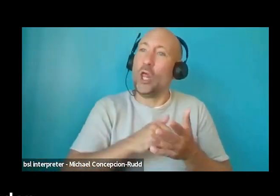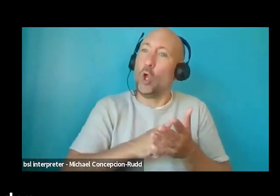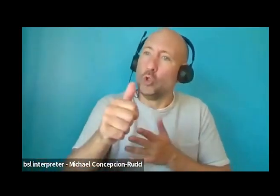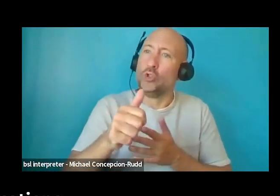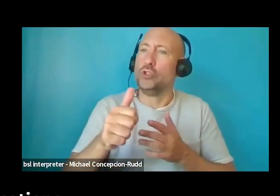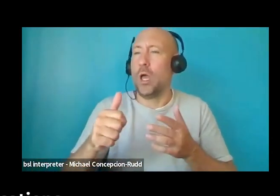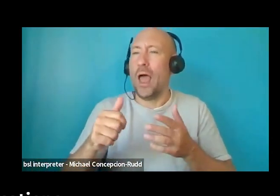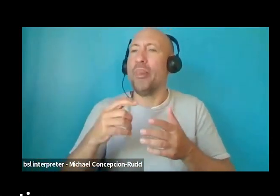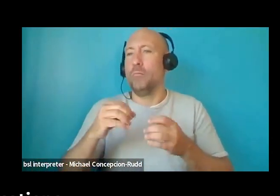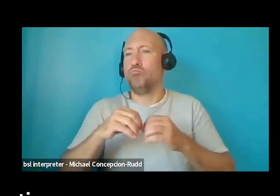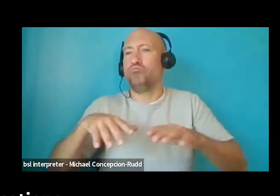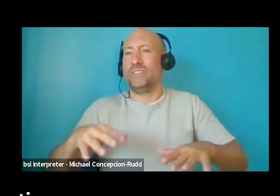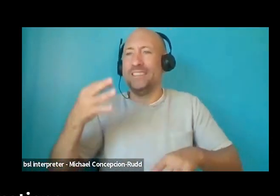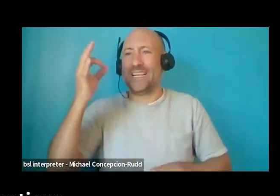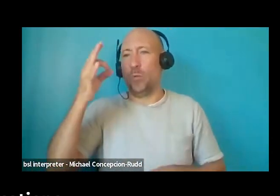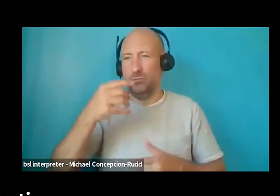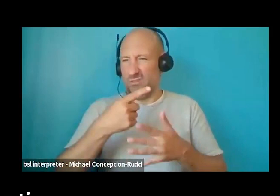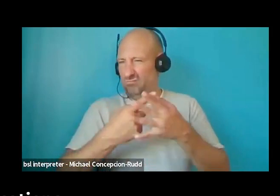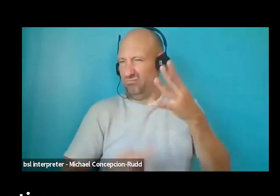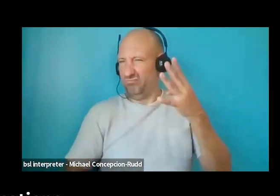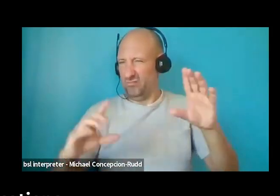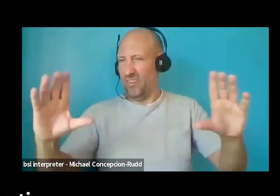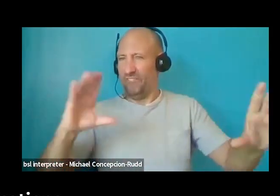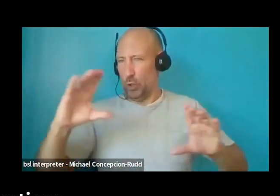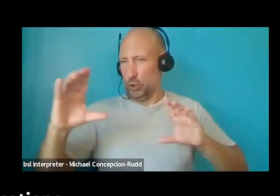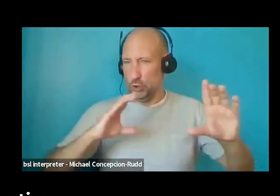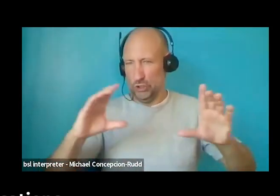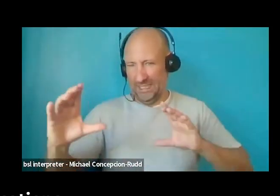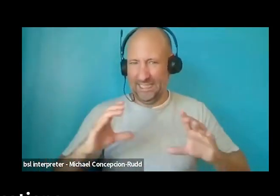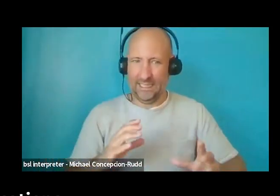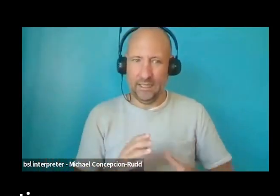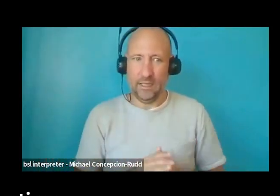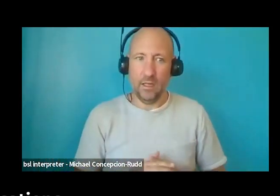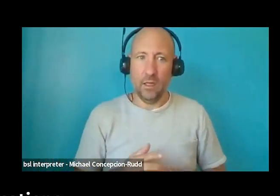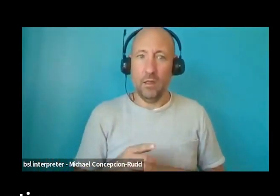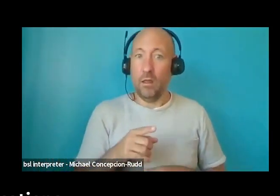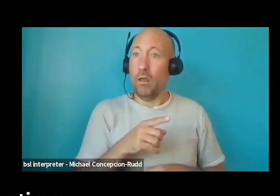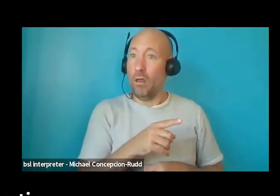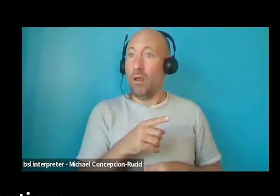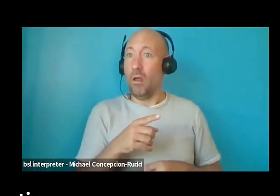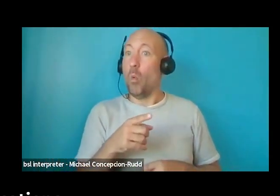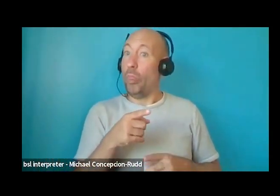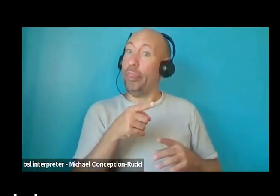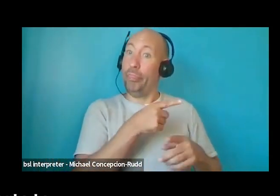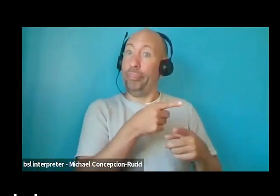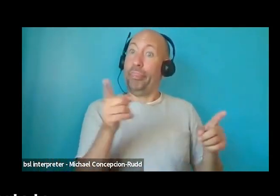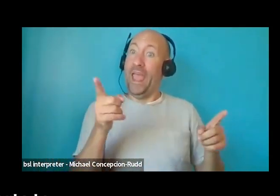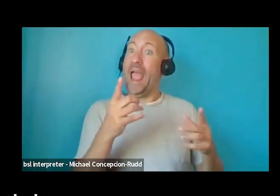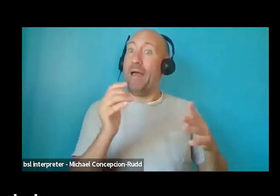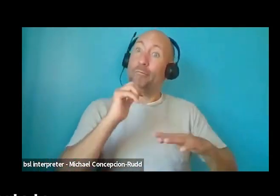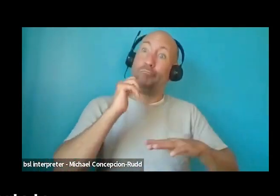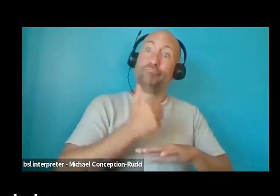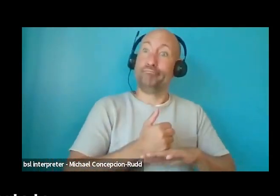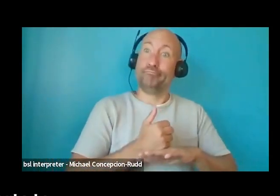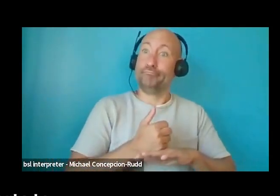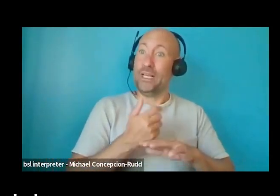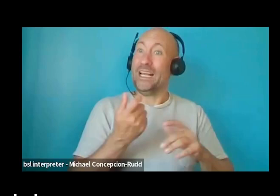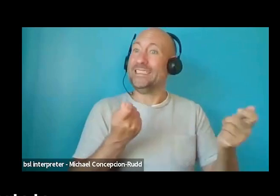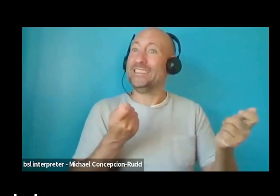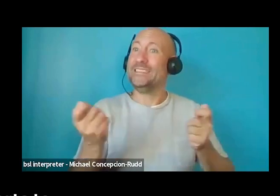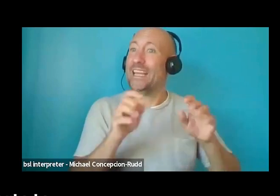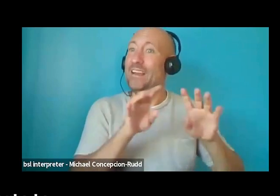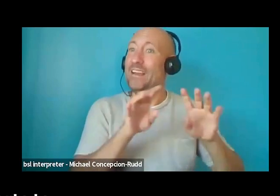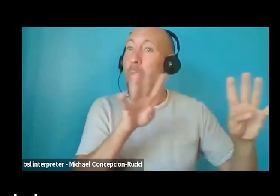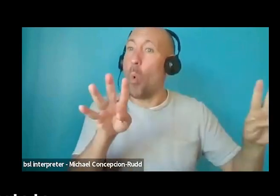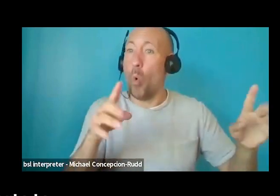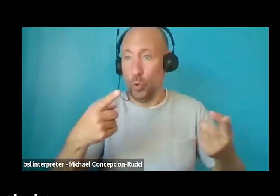Council. And the representative from these organizations also form a steering board, which Stopgap Dance Company reports